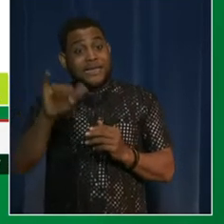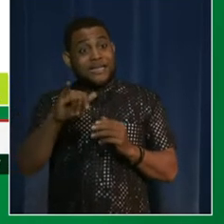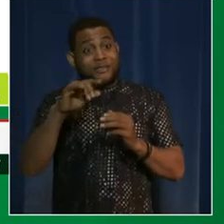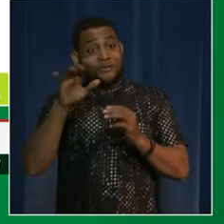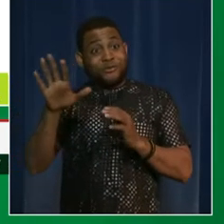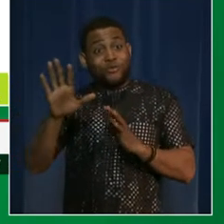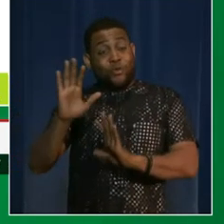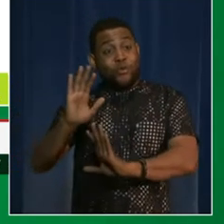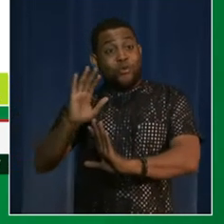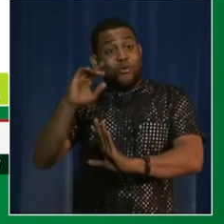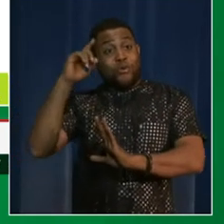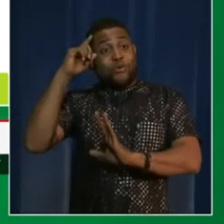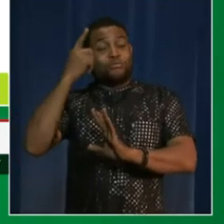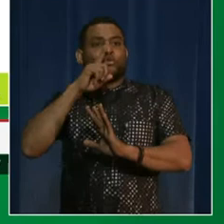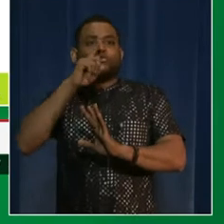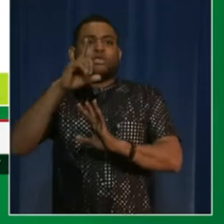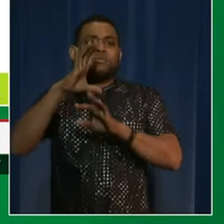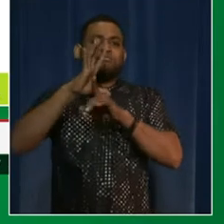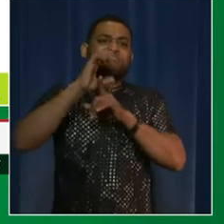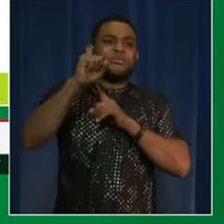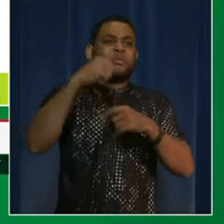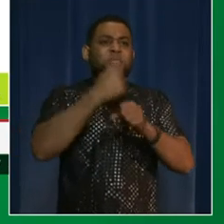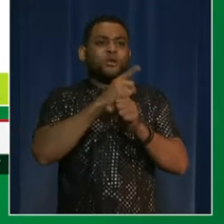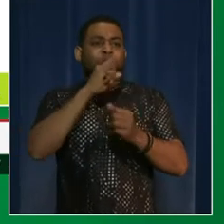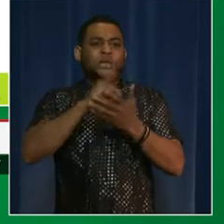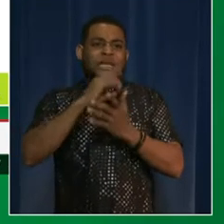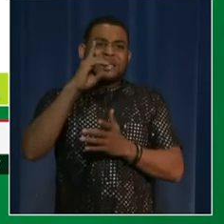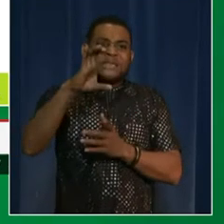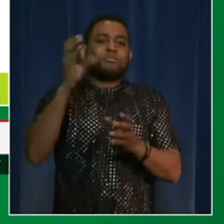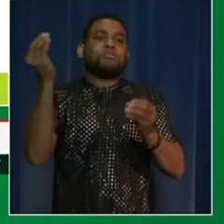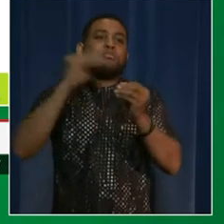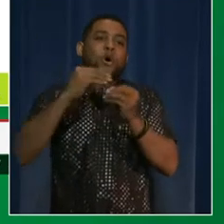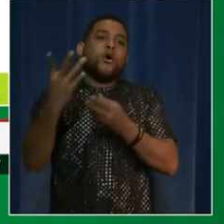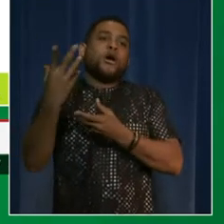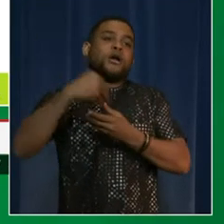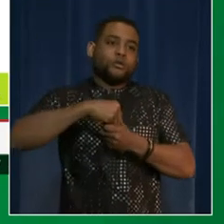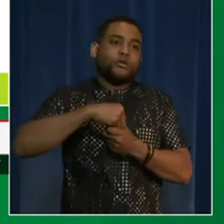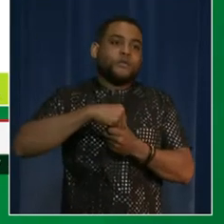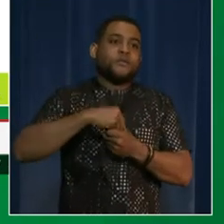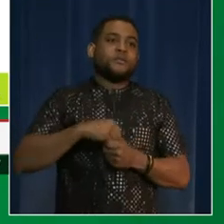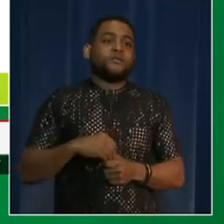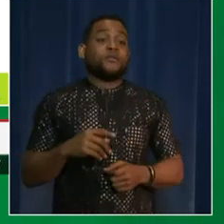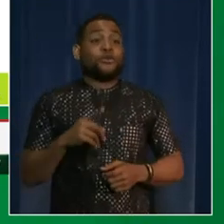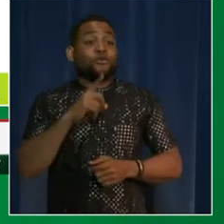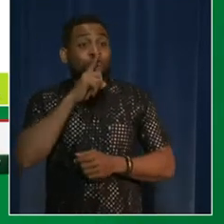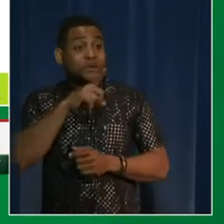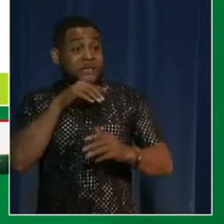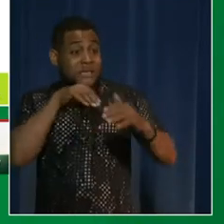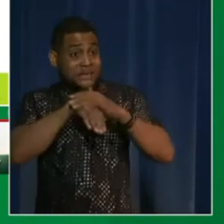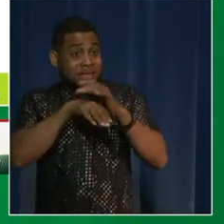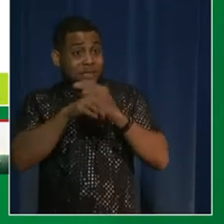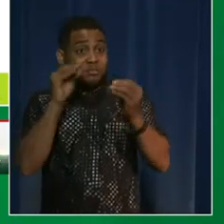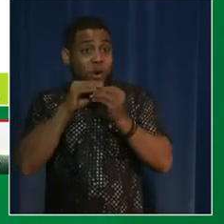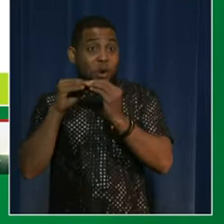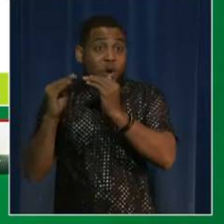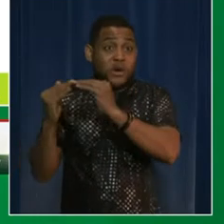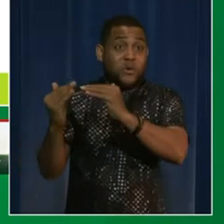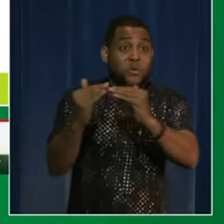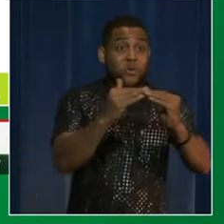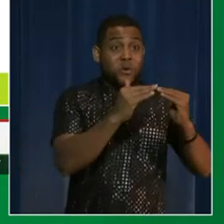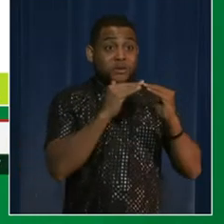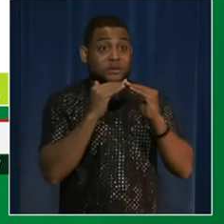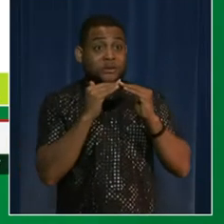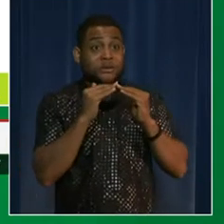make DC's prosperity more inclusive. To facilitate equitable access to the district development projects, DMPED